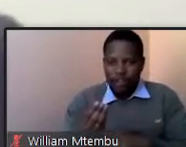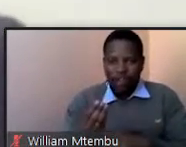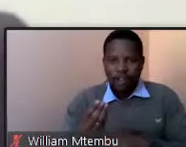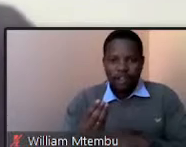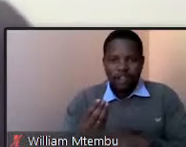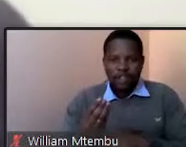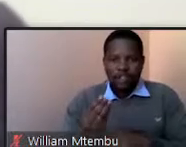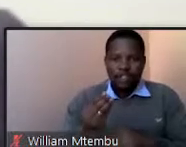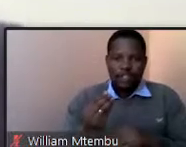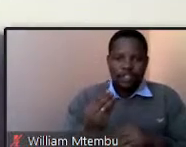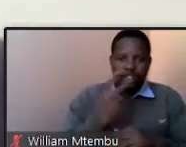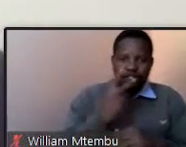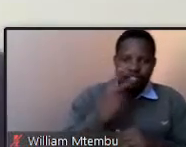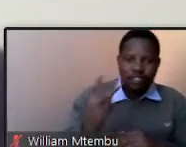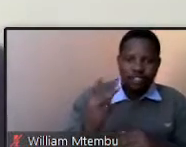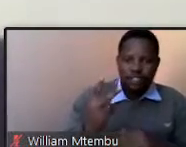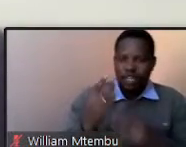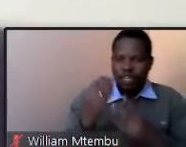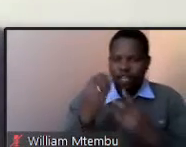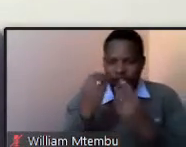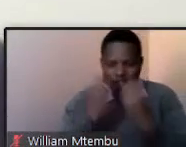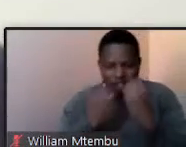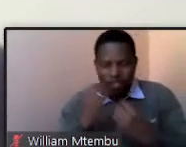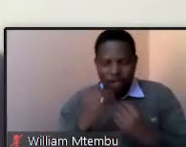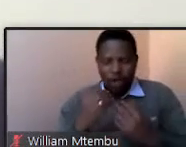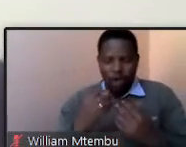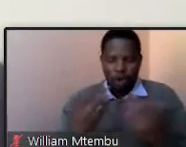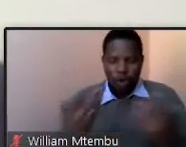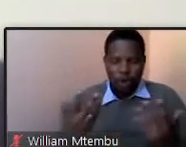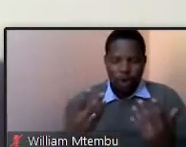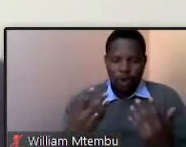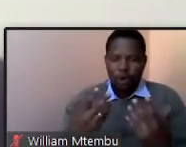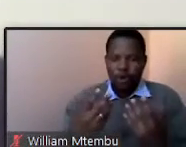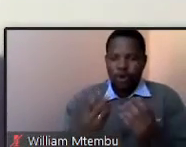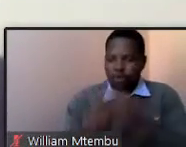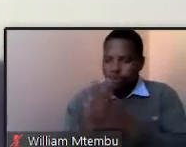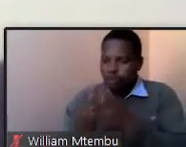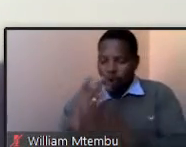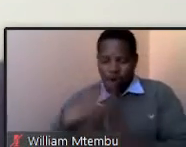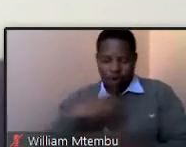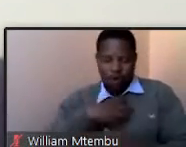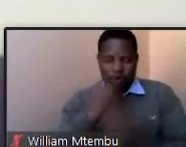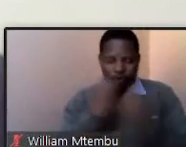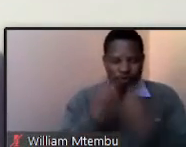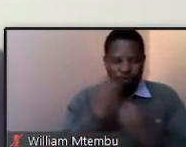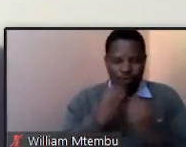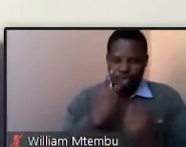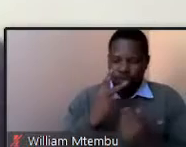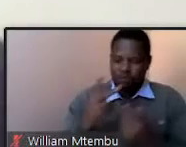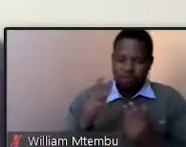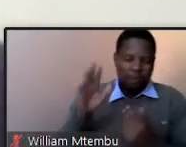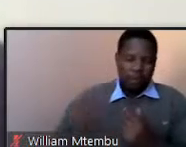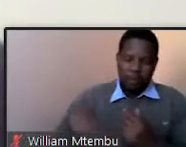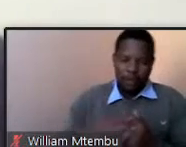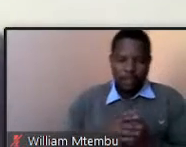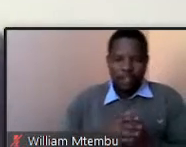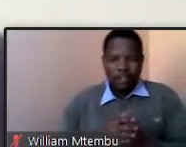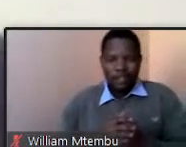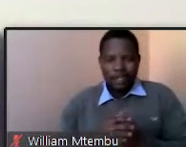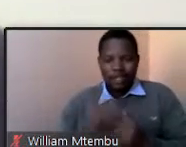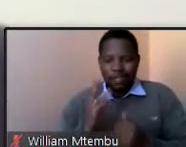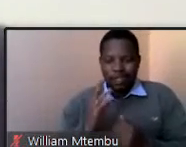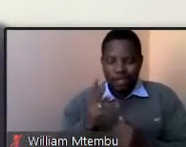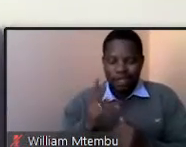see it as a priority to produce their own food. So that makes the availability of